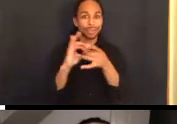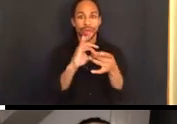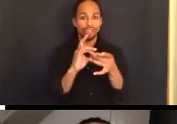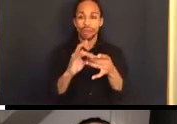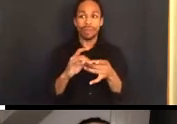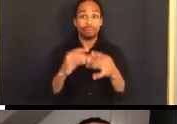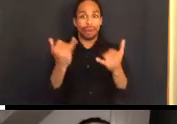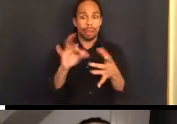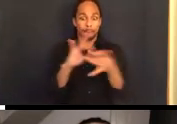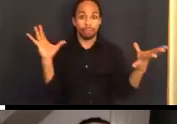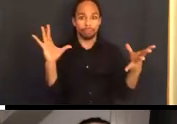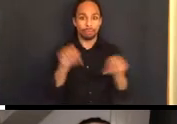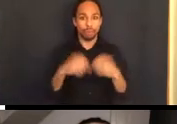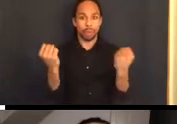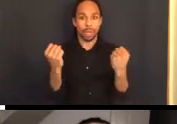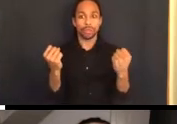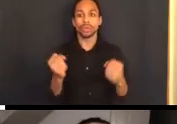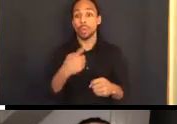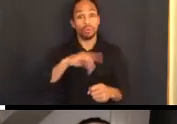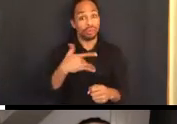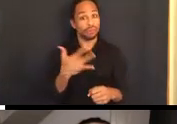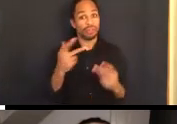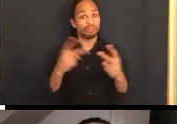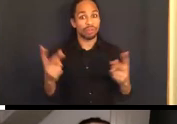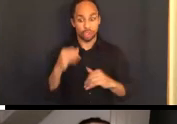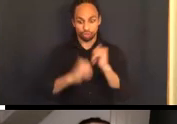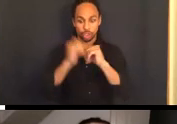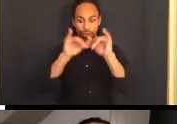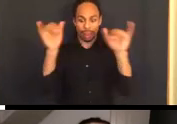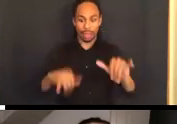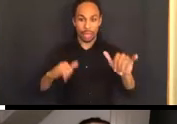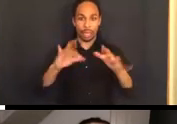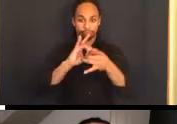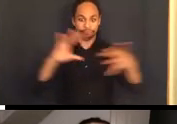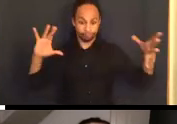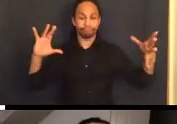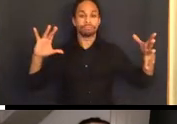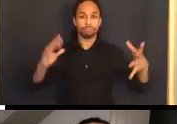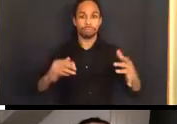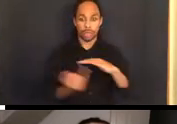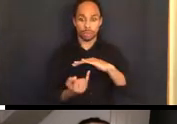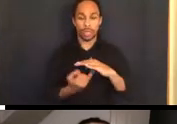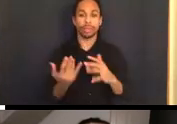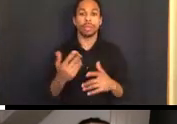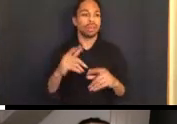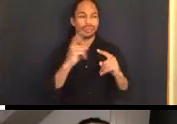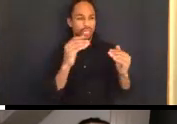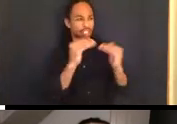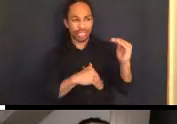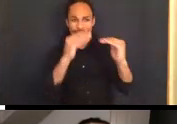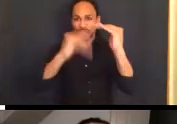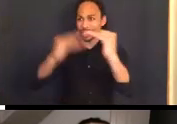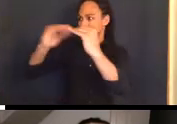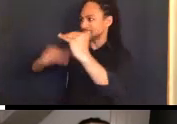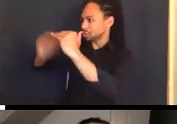real powerful feeling of structural isolation where all of these injustices are happening, all of these things are happening, but